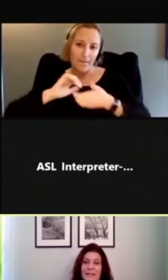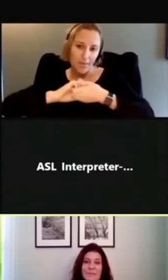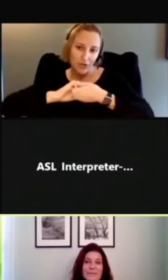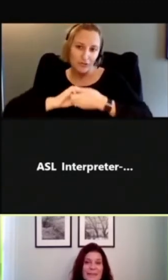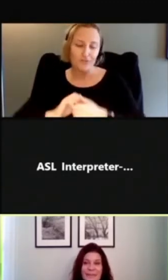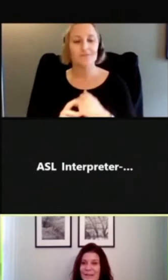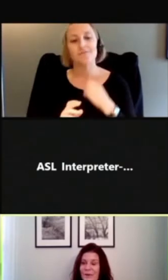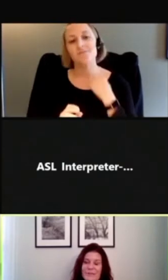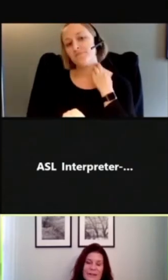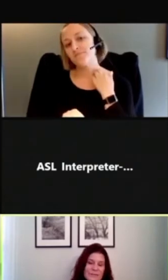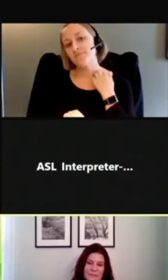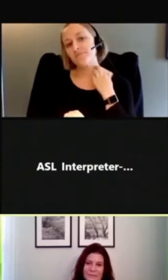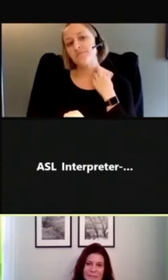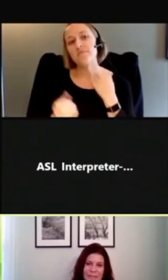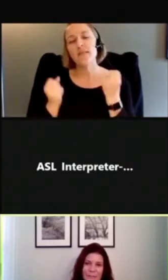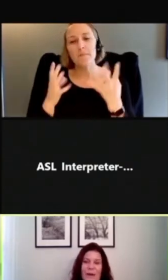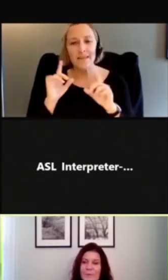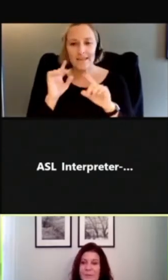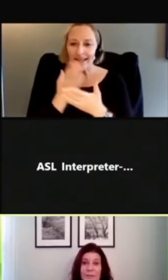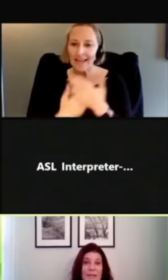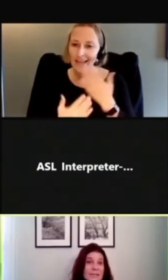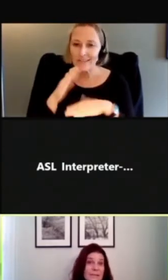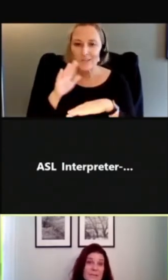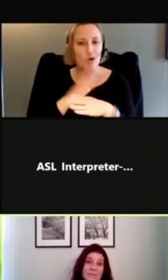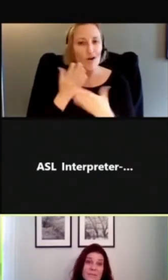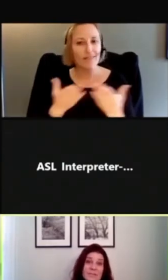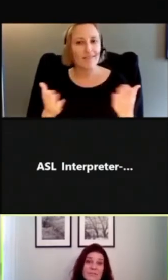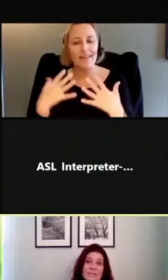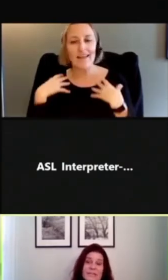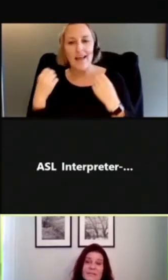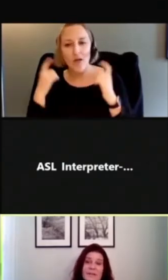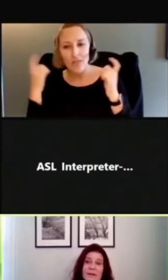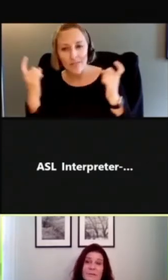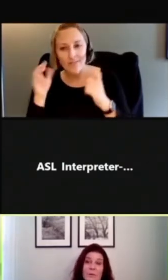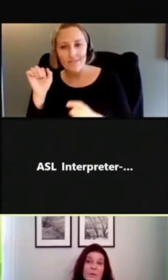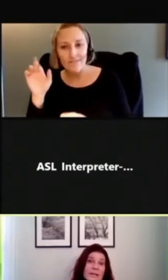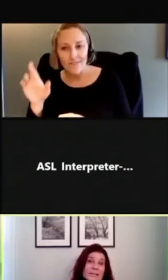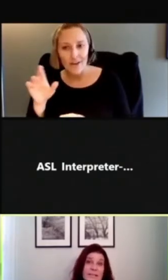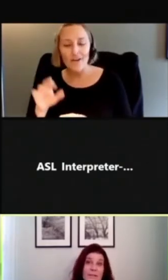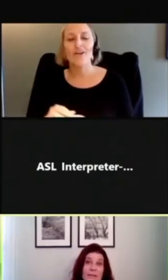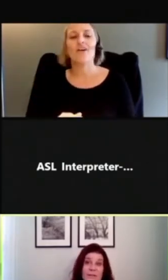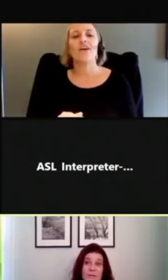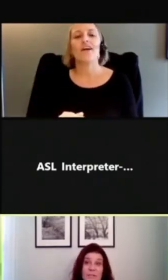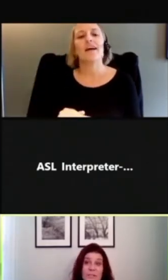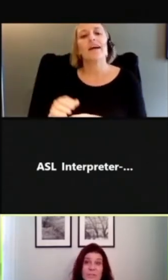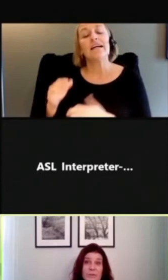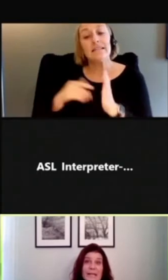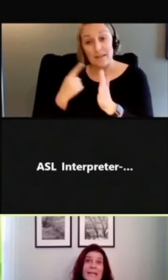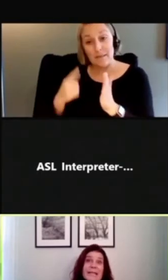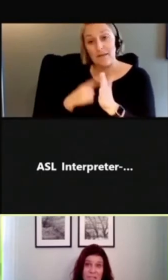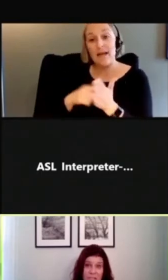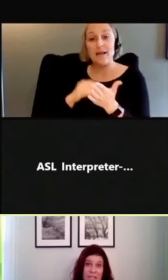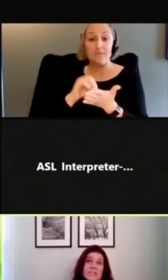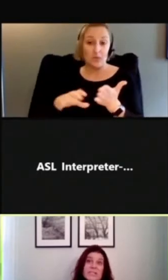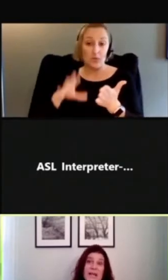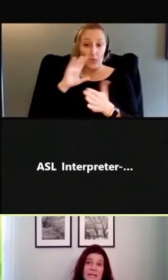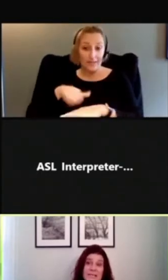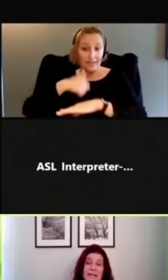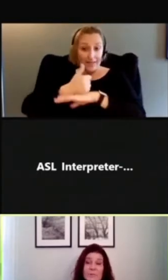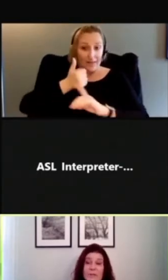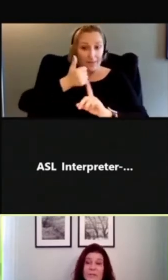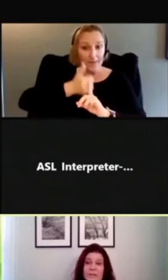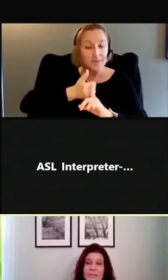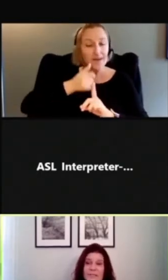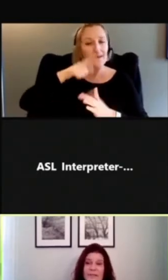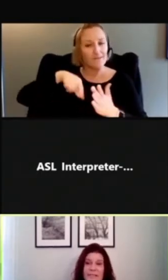of hands-on types of things. Health fairs are definitely popular. Sometimes the students even organize these health fairs on their own. So they're gaining education